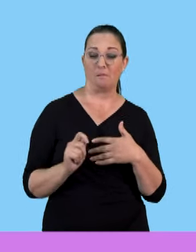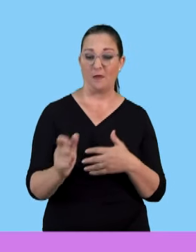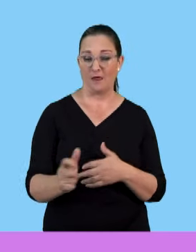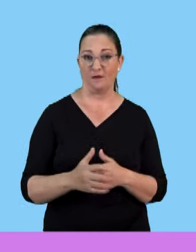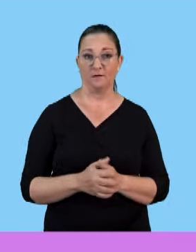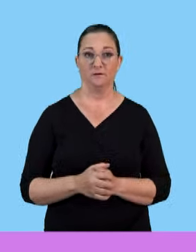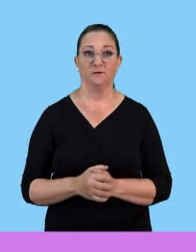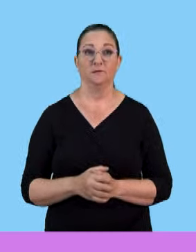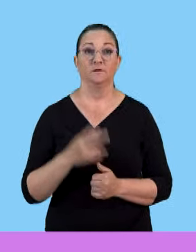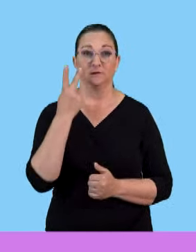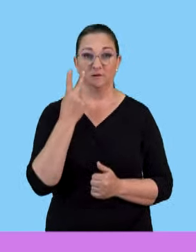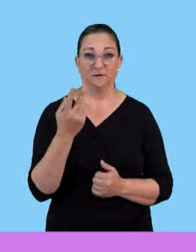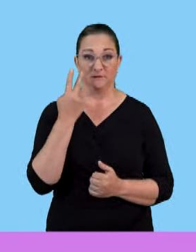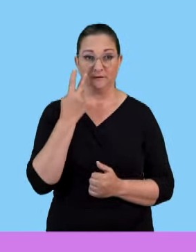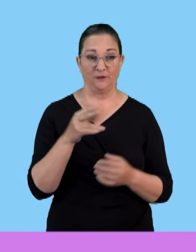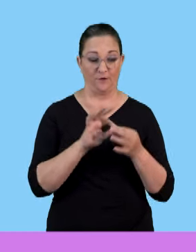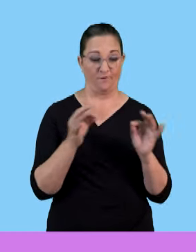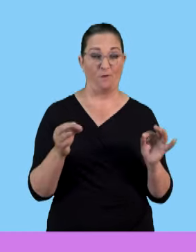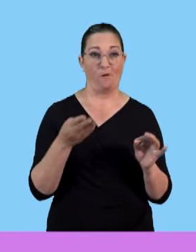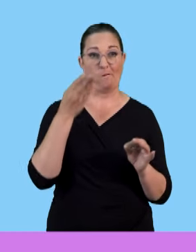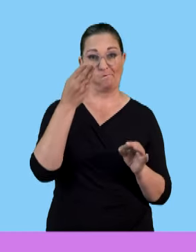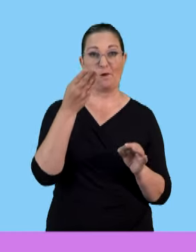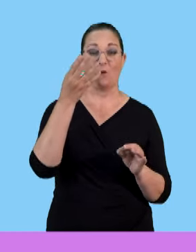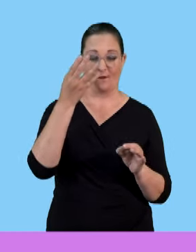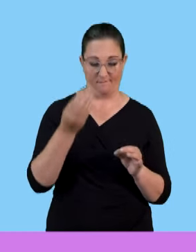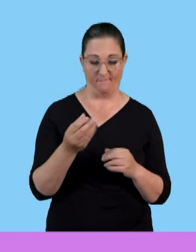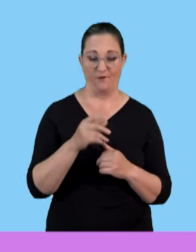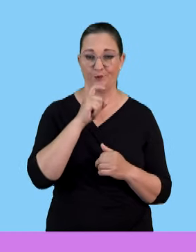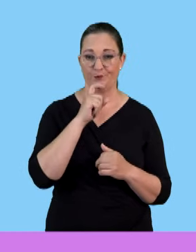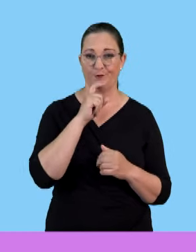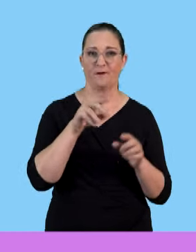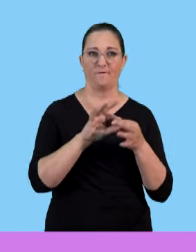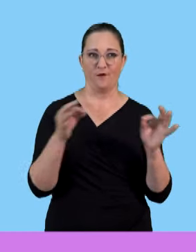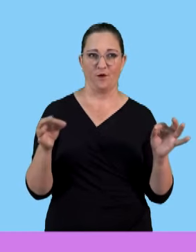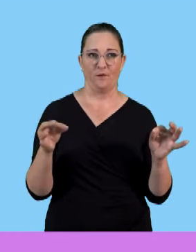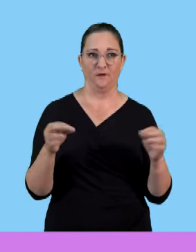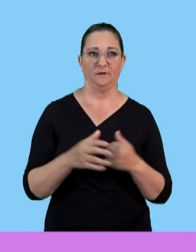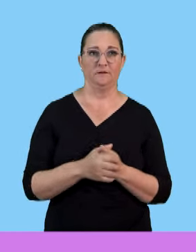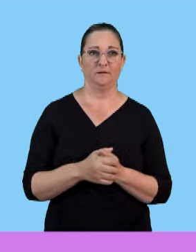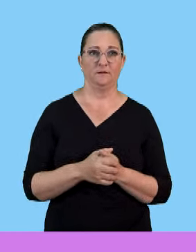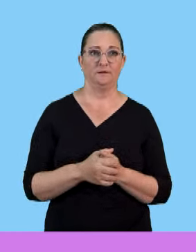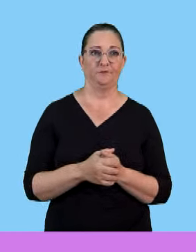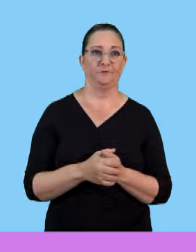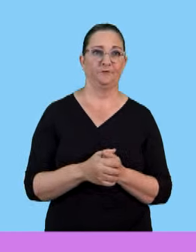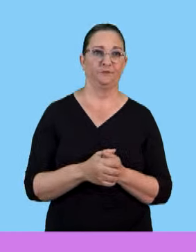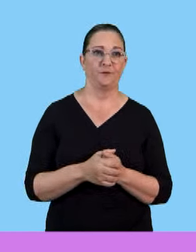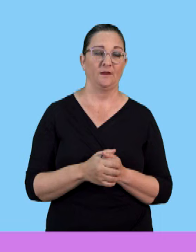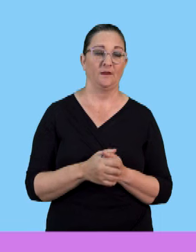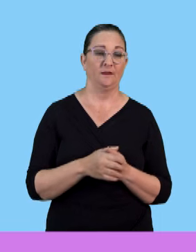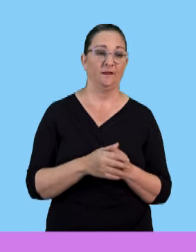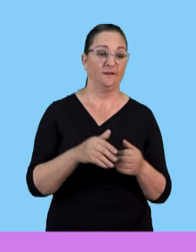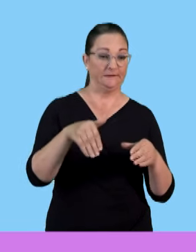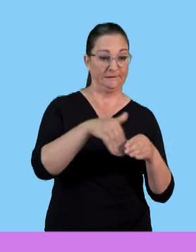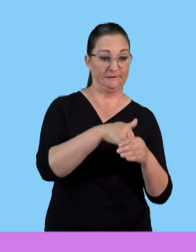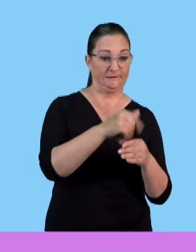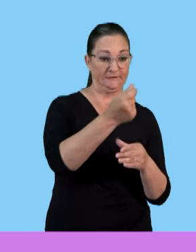monthly fee to be paid. So looking at your formula, there is our formula, it's given up there. It says subscription fee.